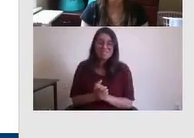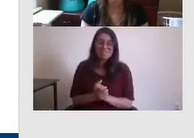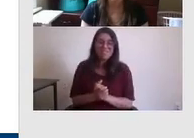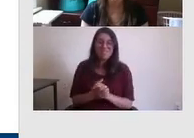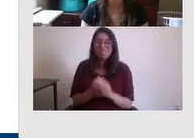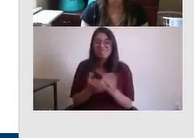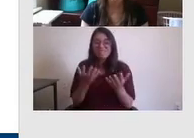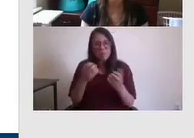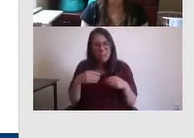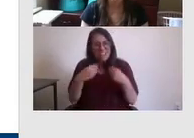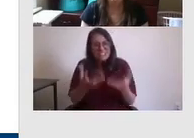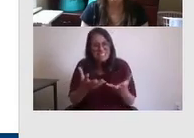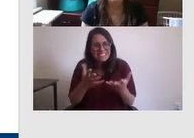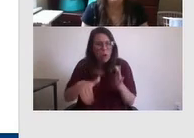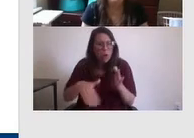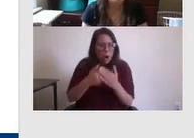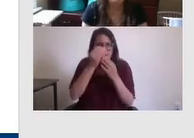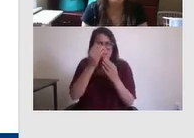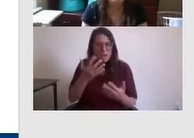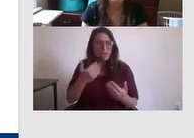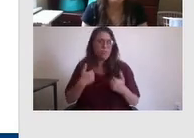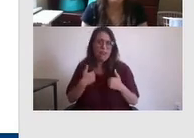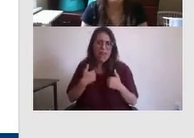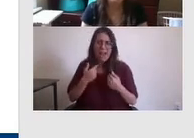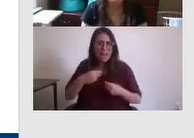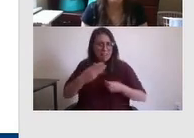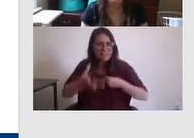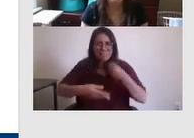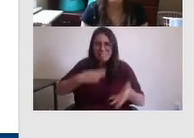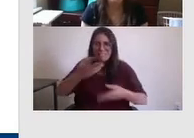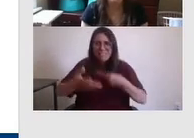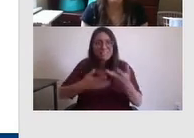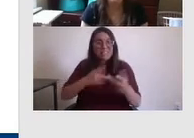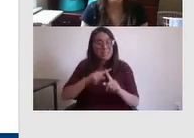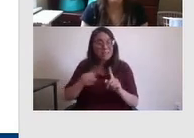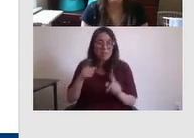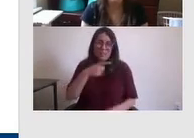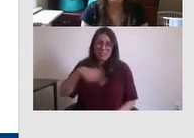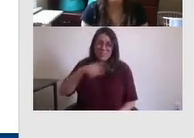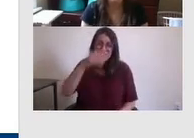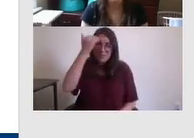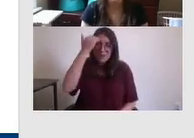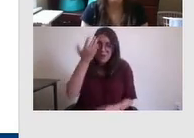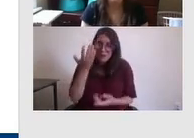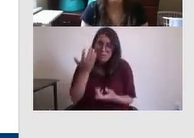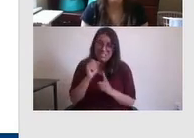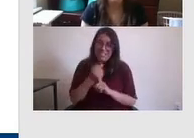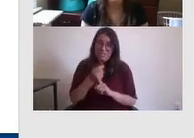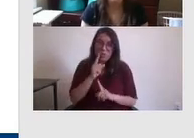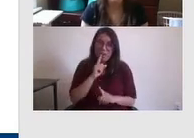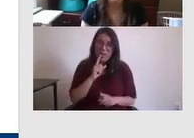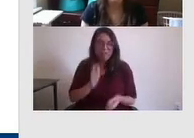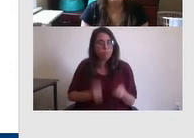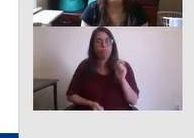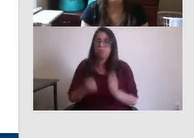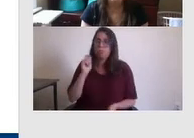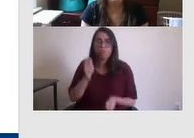to give you as much information as we have. But as you know, the situation is somewhat fluid right now.